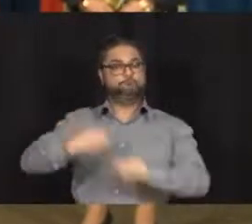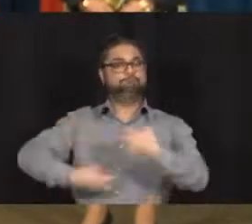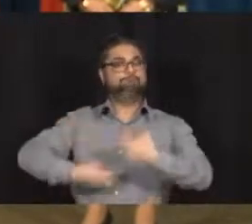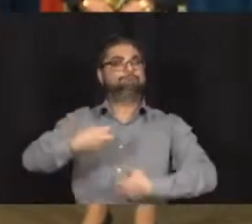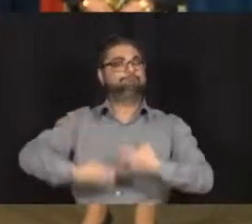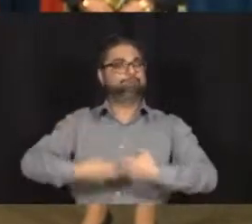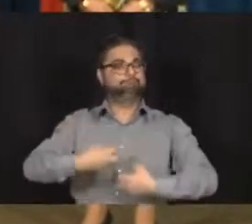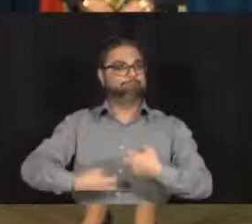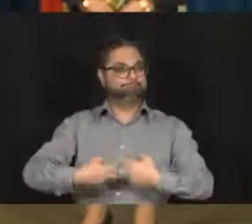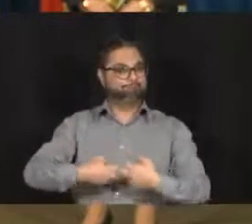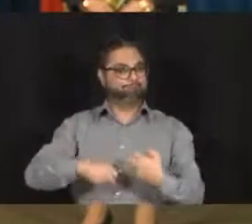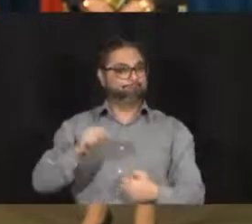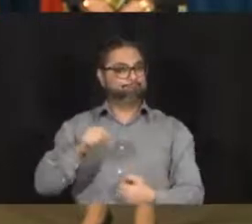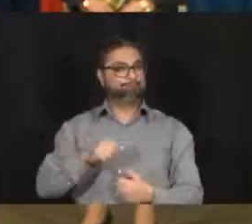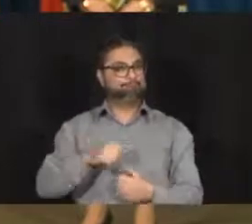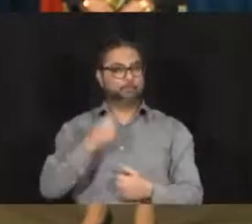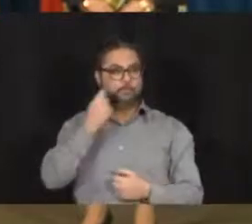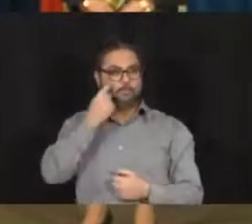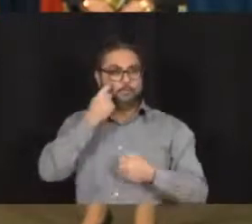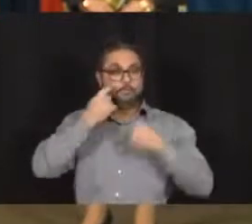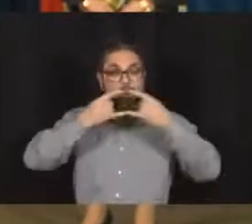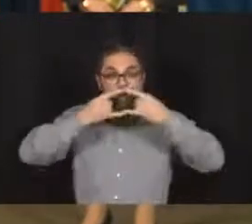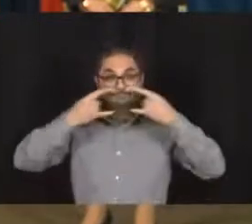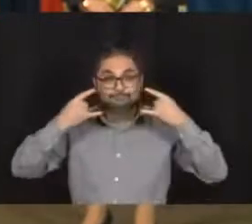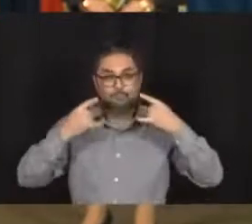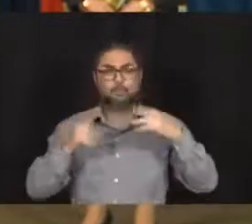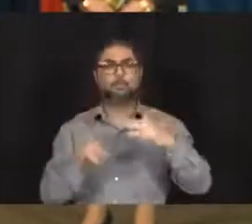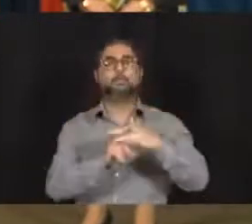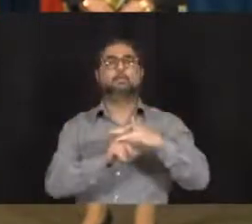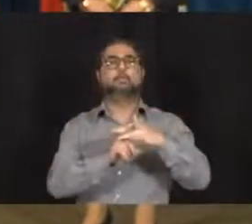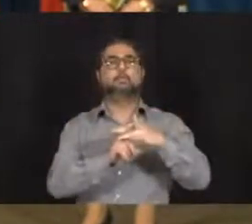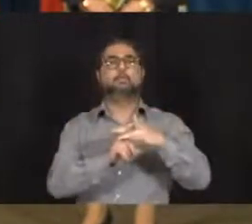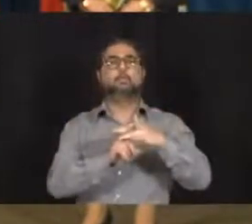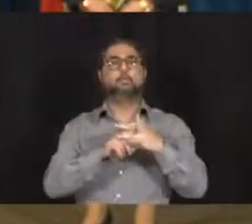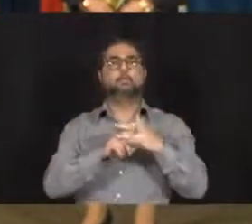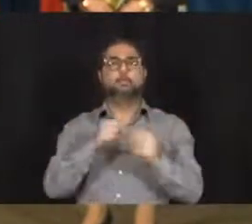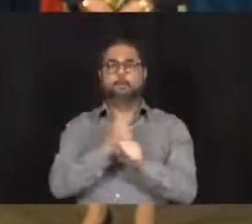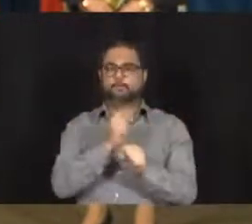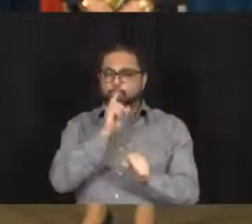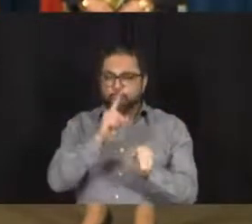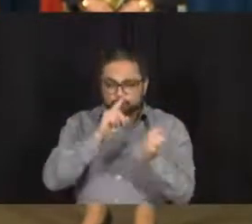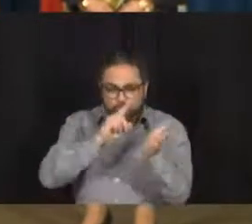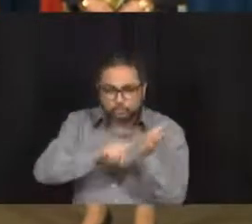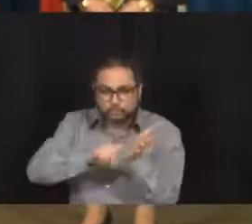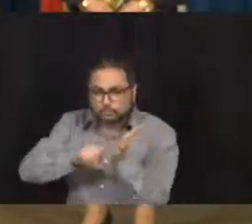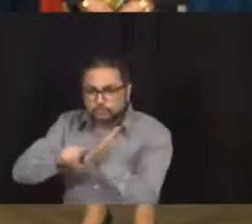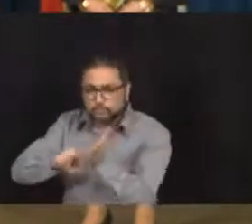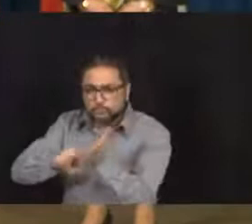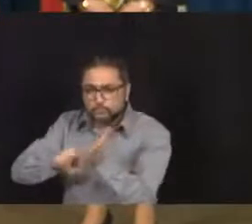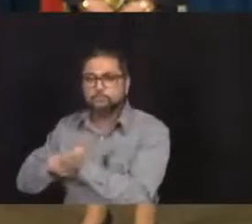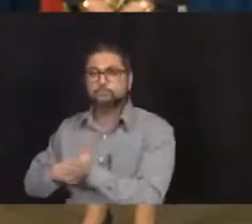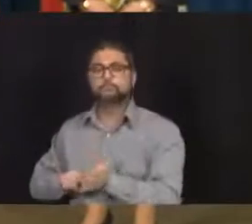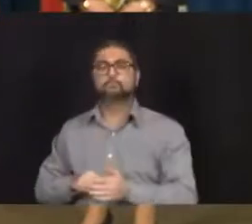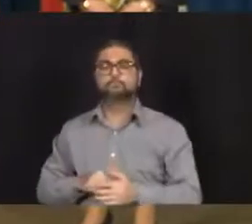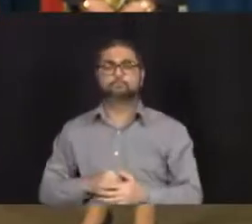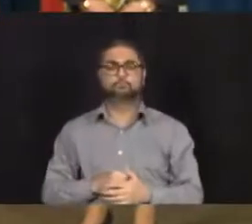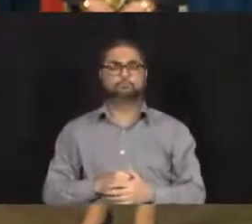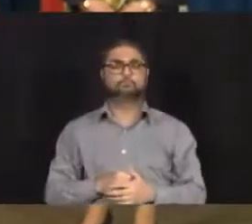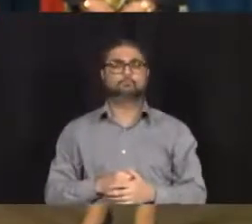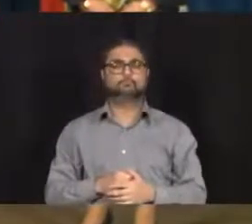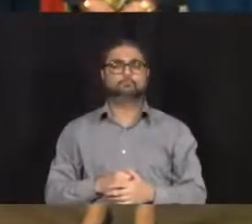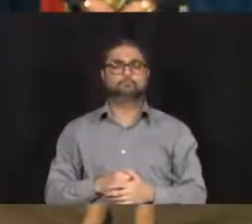as well. We're making sure we're doing audits on everything that's being shipped in. We're sending over items to